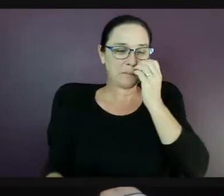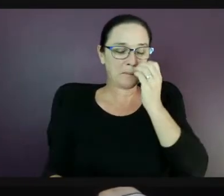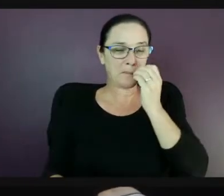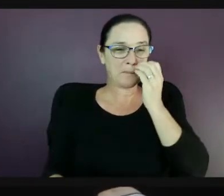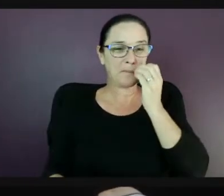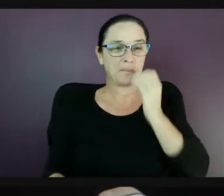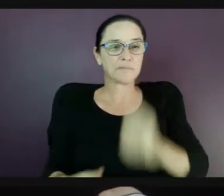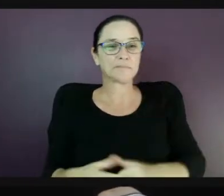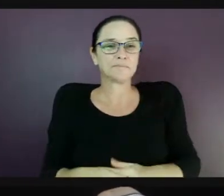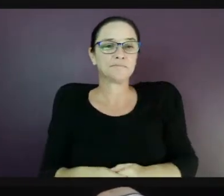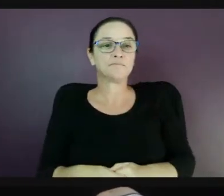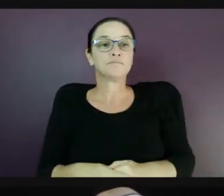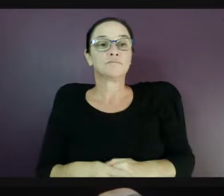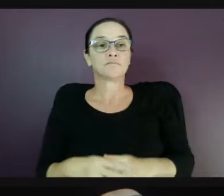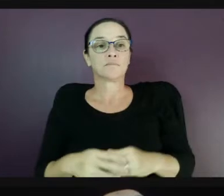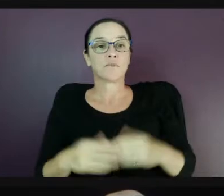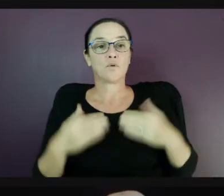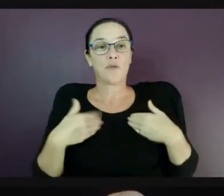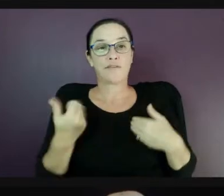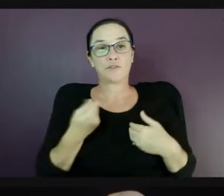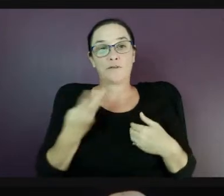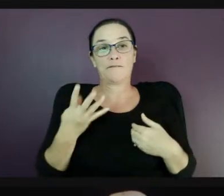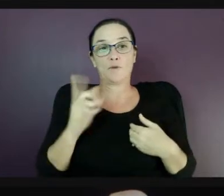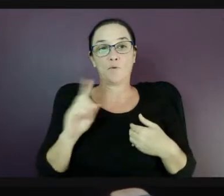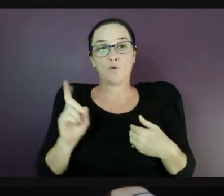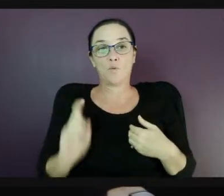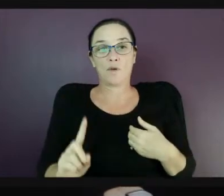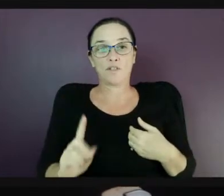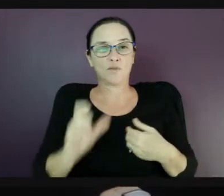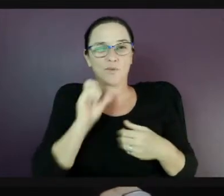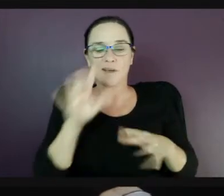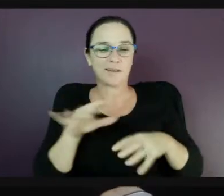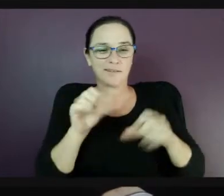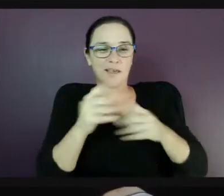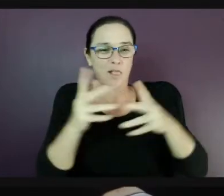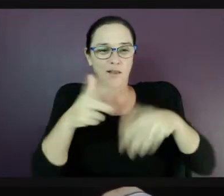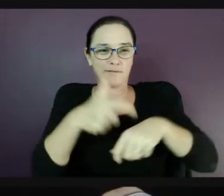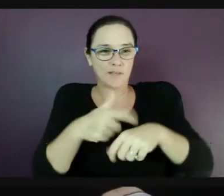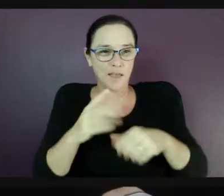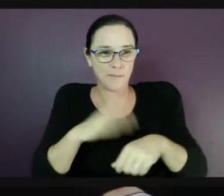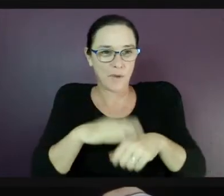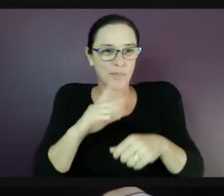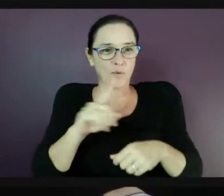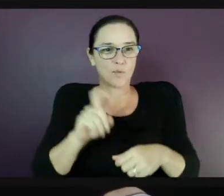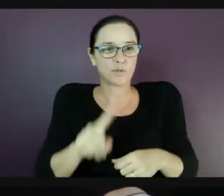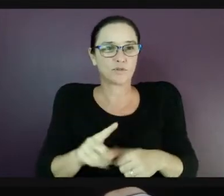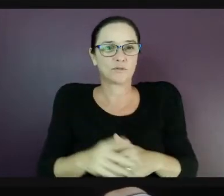caliber. So yeah, we do have just a couple questions here. Not going to spend a ton of time on these, but